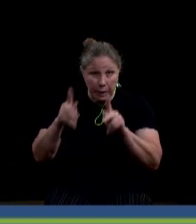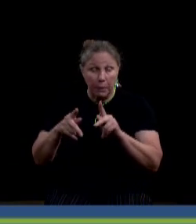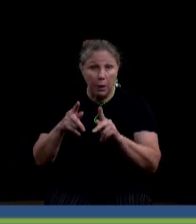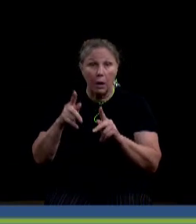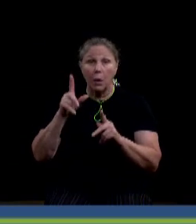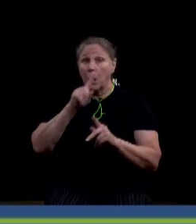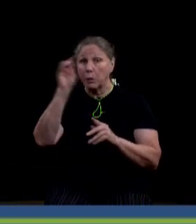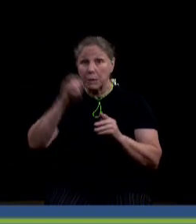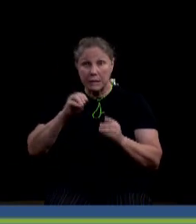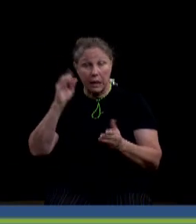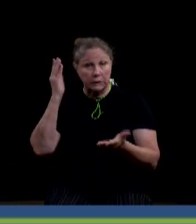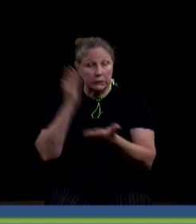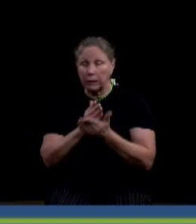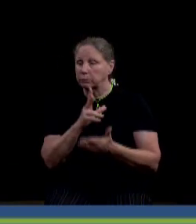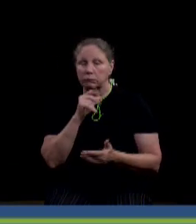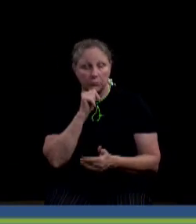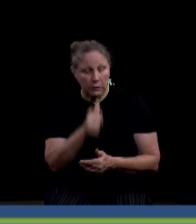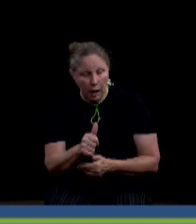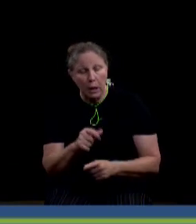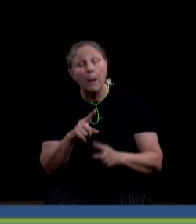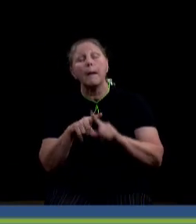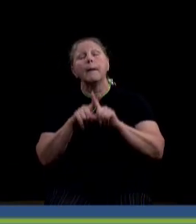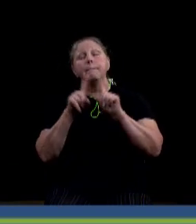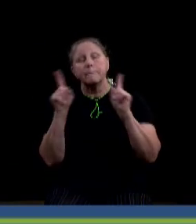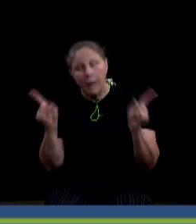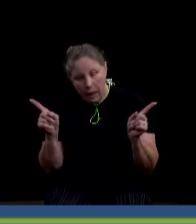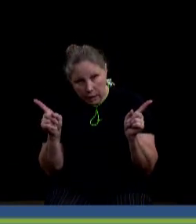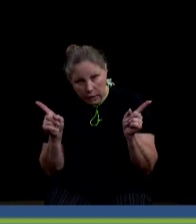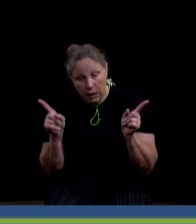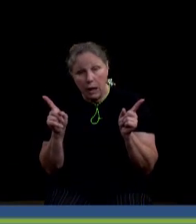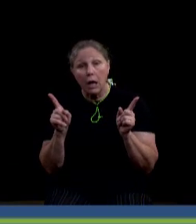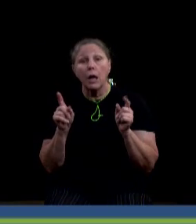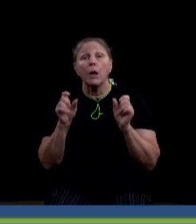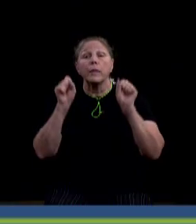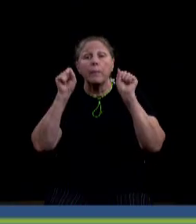reduce those risks. So we're looking at